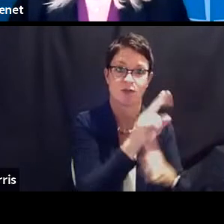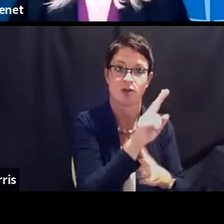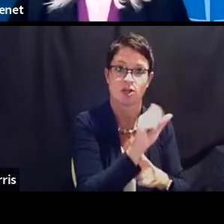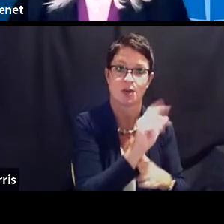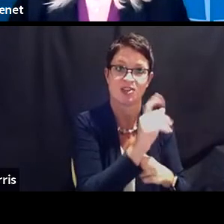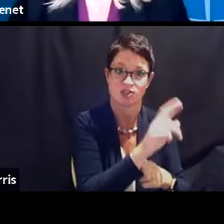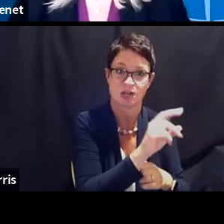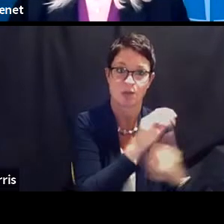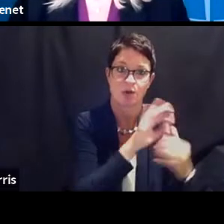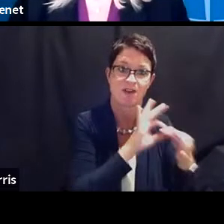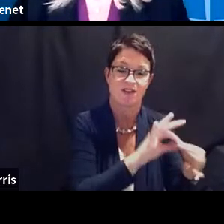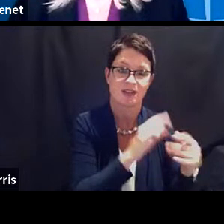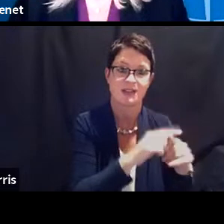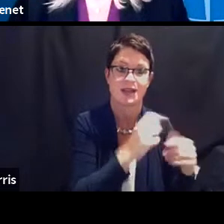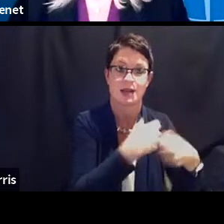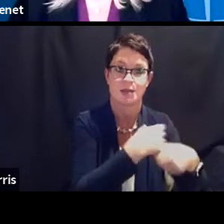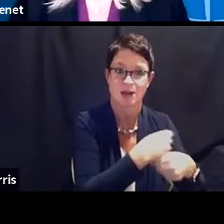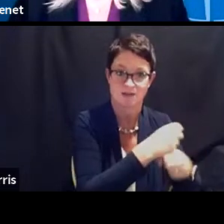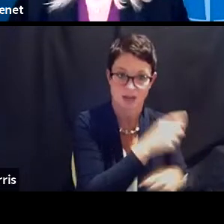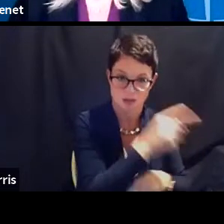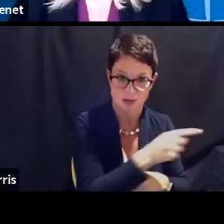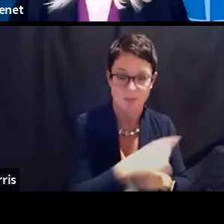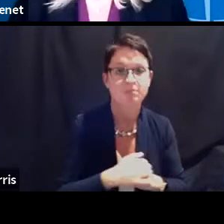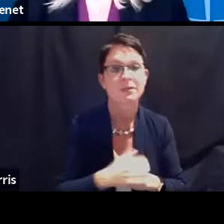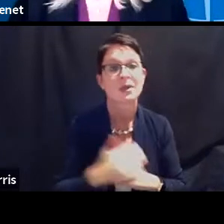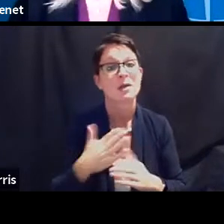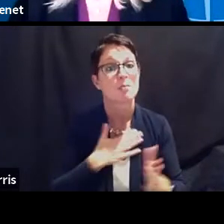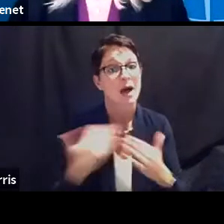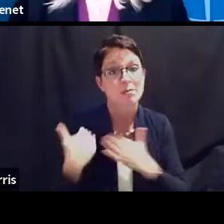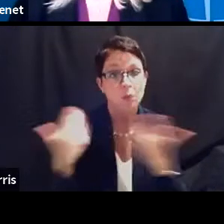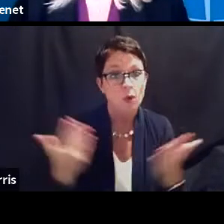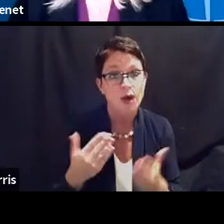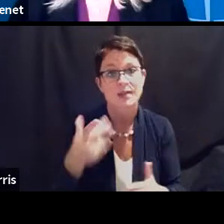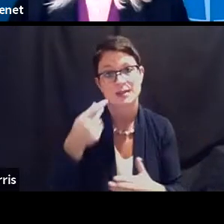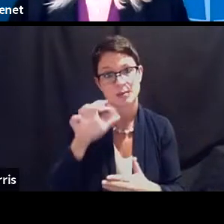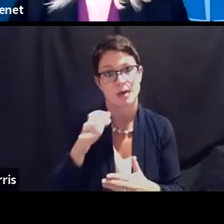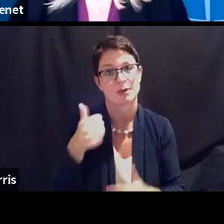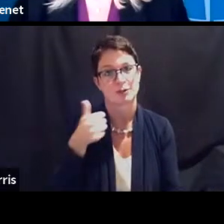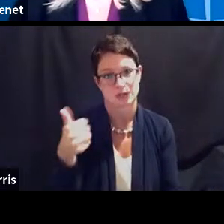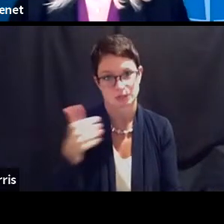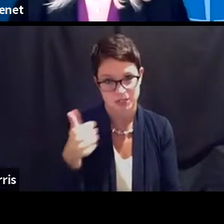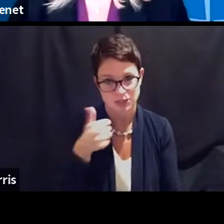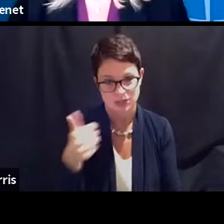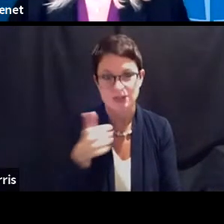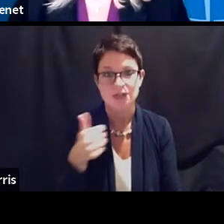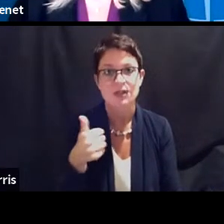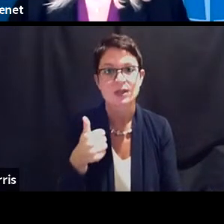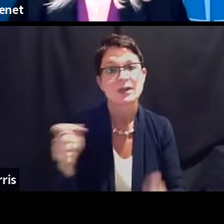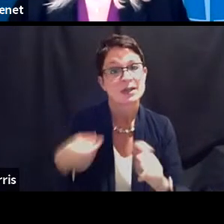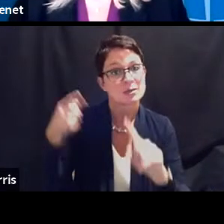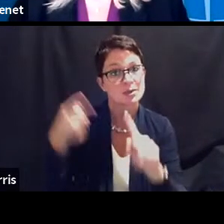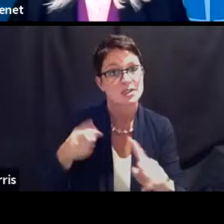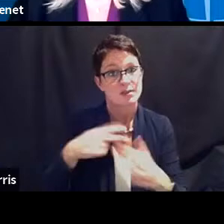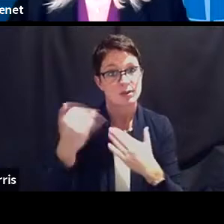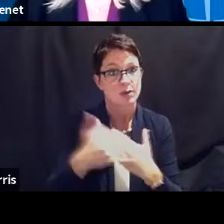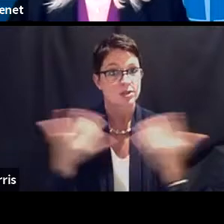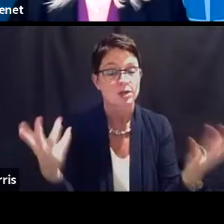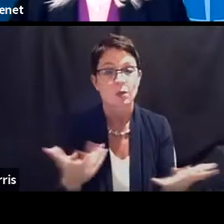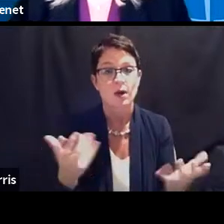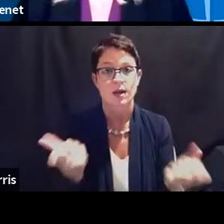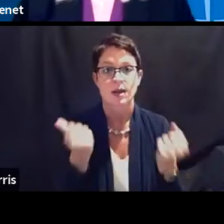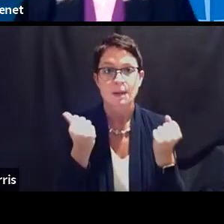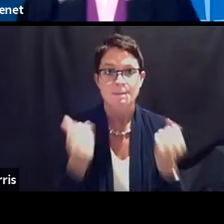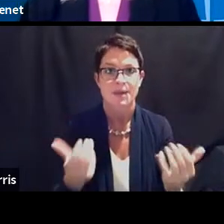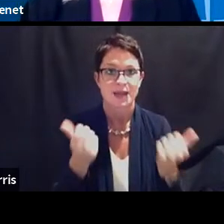Chamber affiliates for our state. My responsibility is public transportation. Specific to this project, I'll note that several